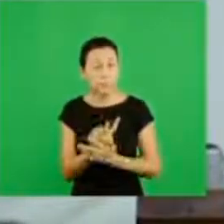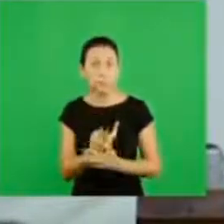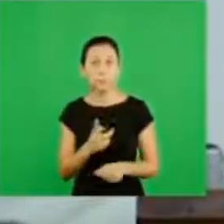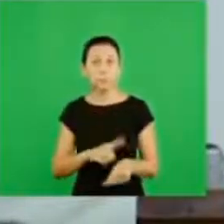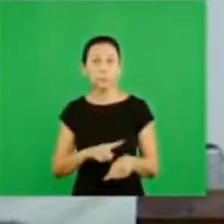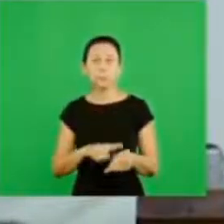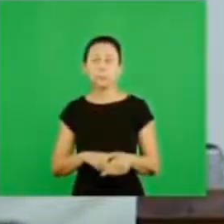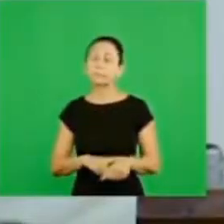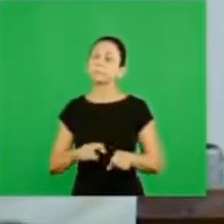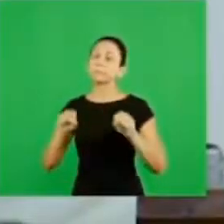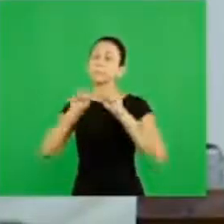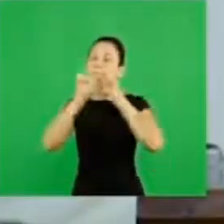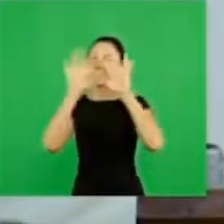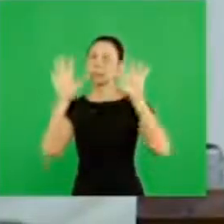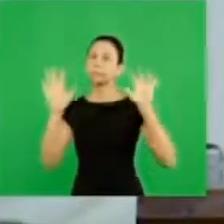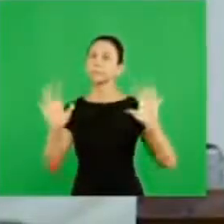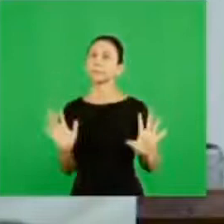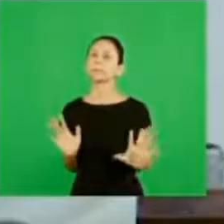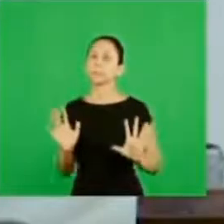So we were before this.